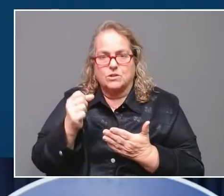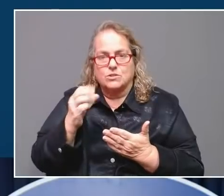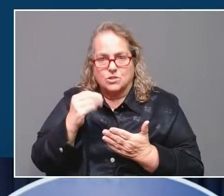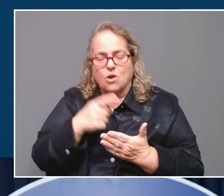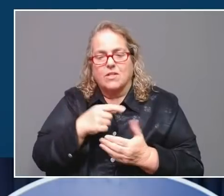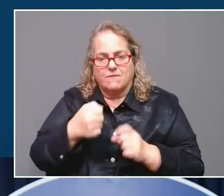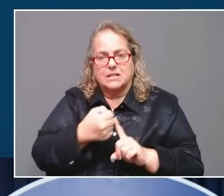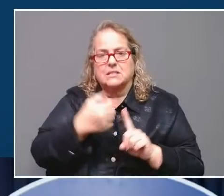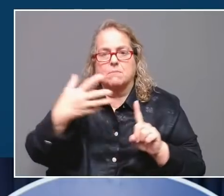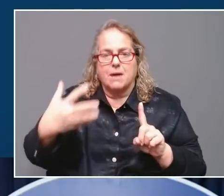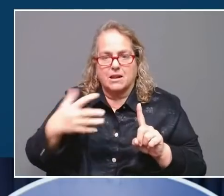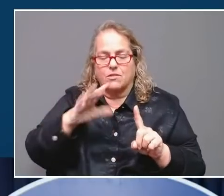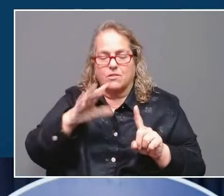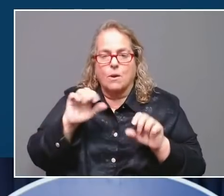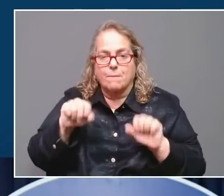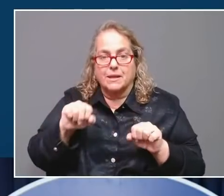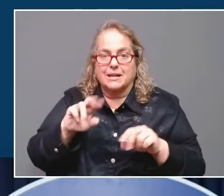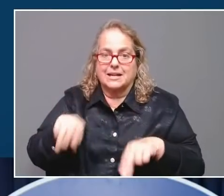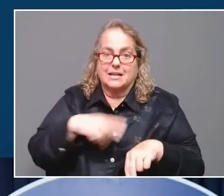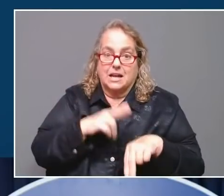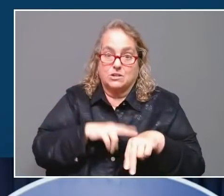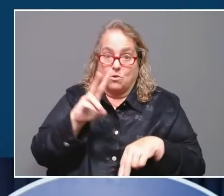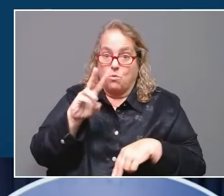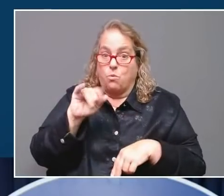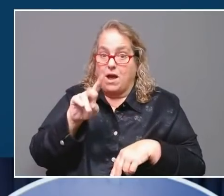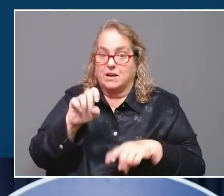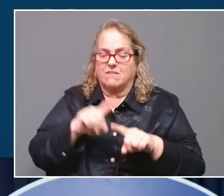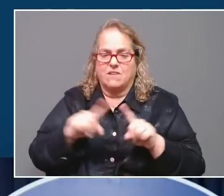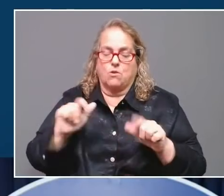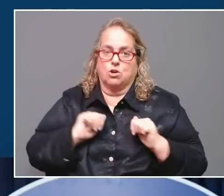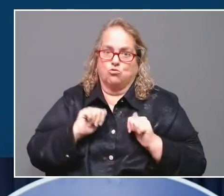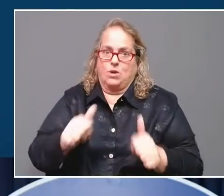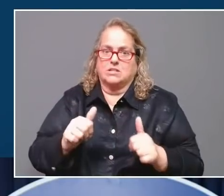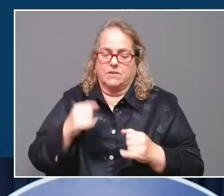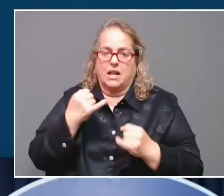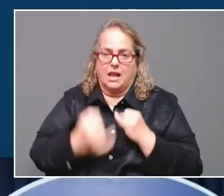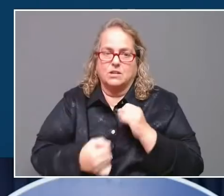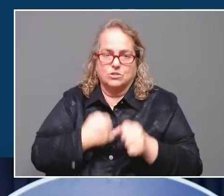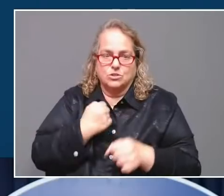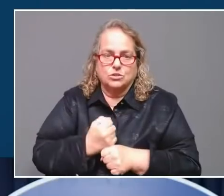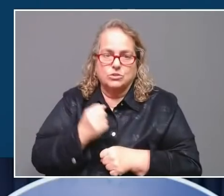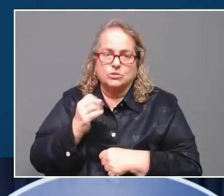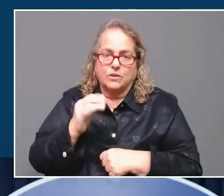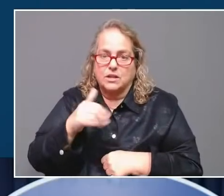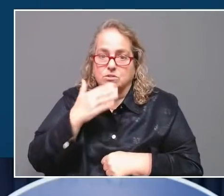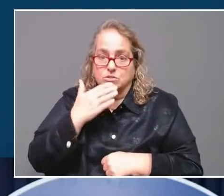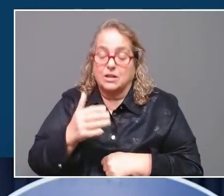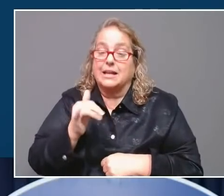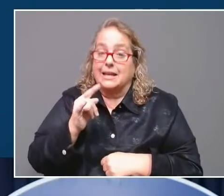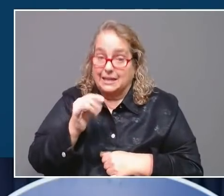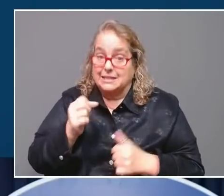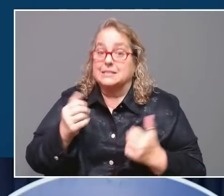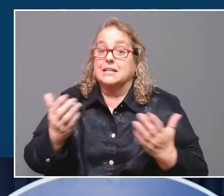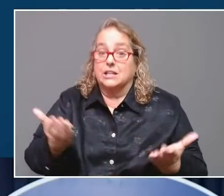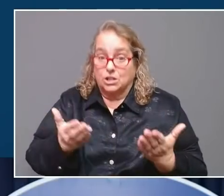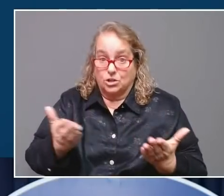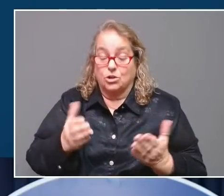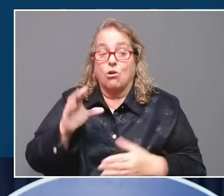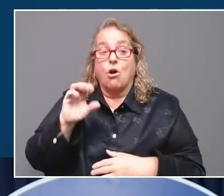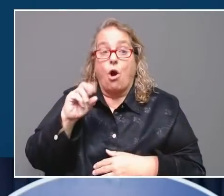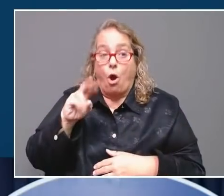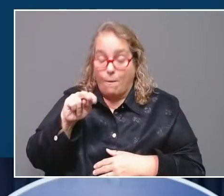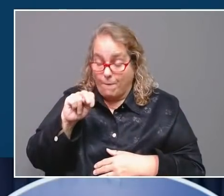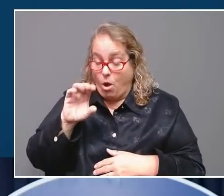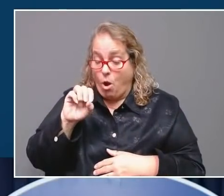this capacity nationwide very aggressively over the last year. So it is here. It will become present